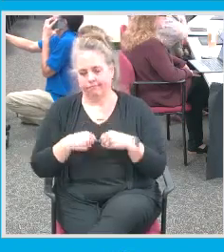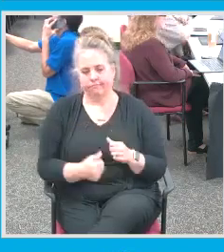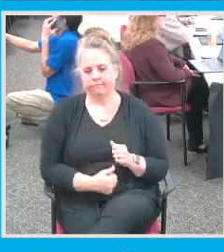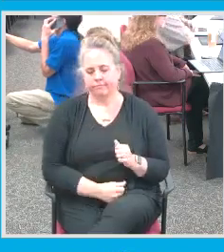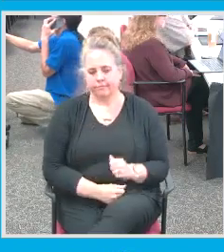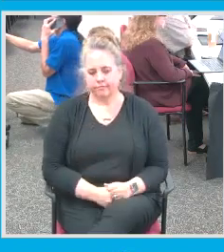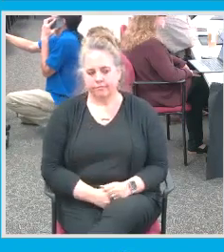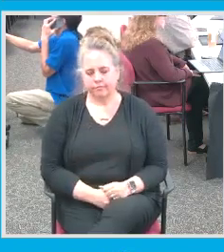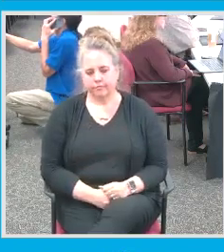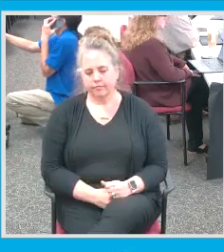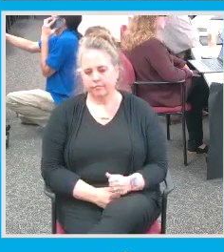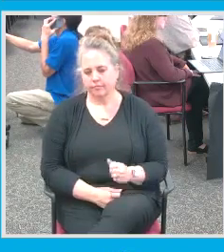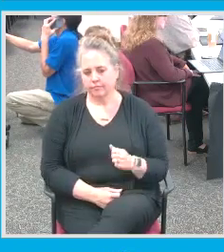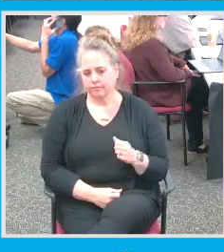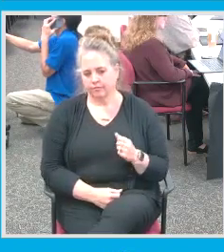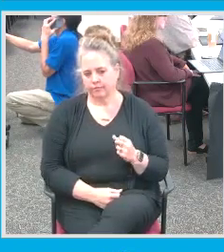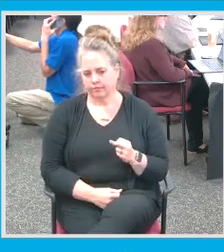to